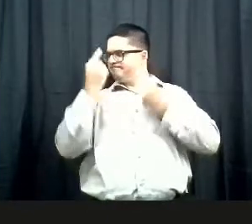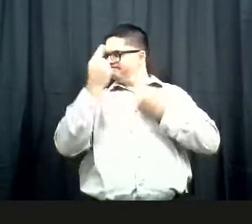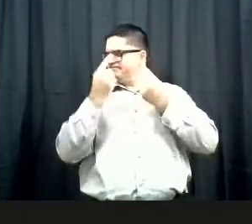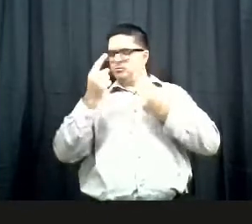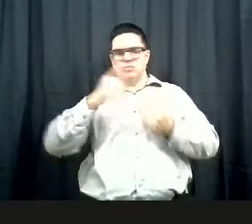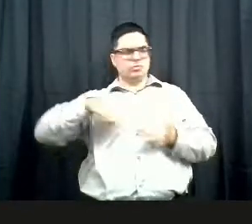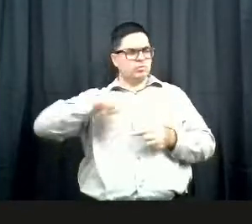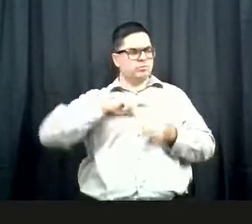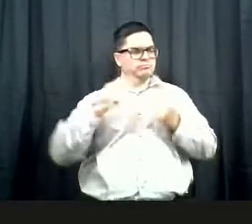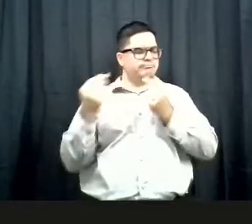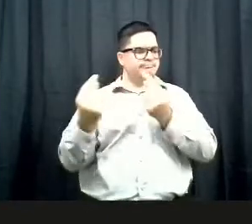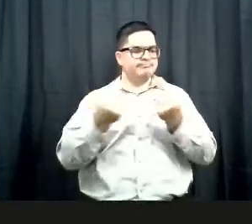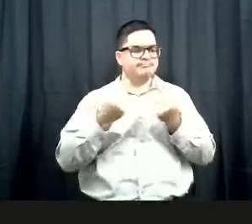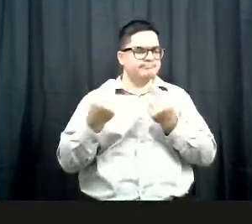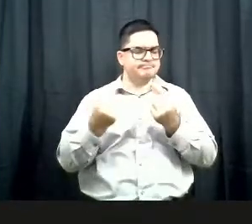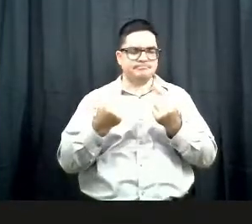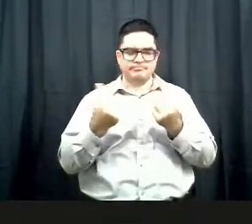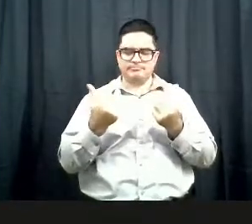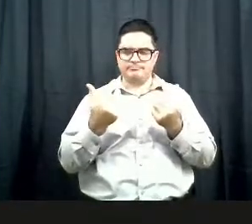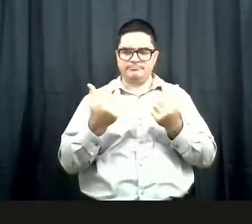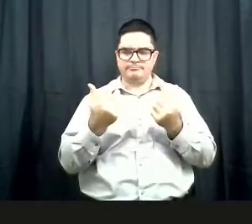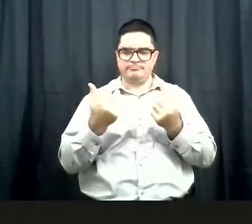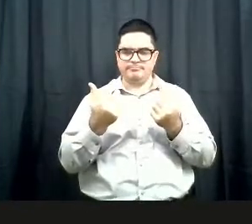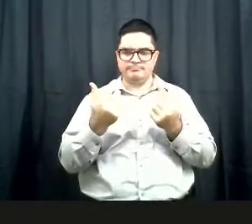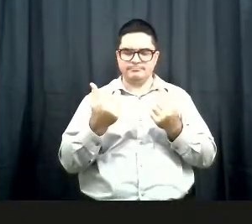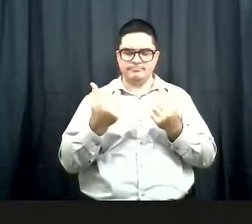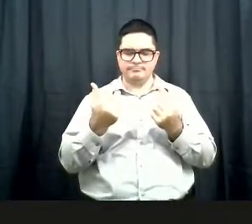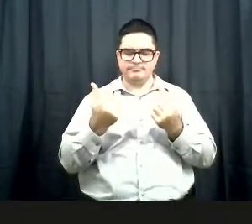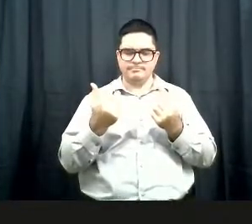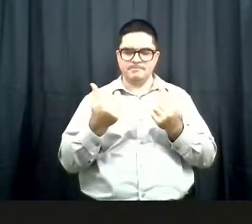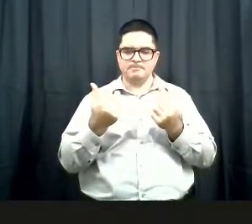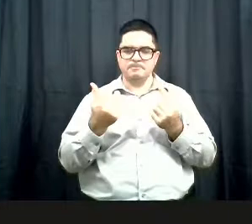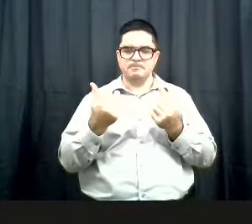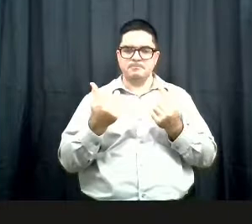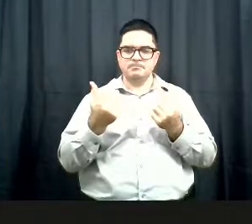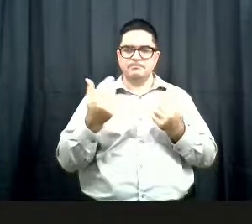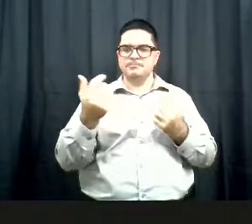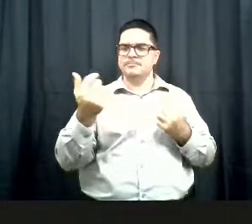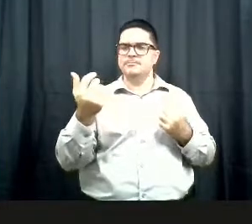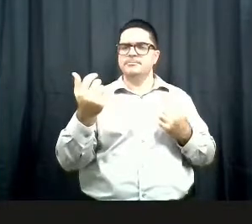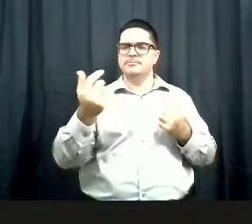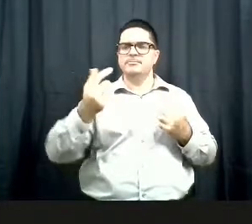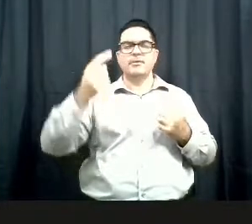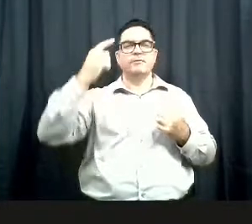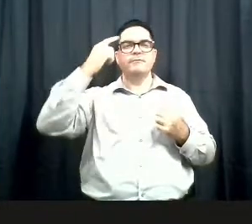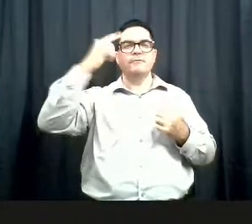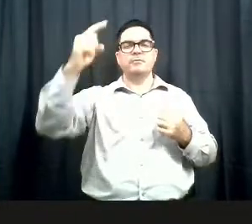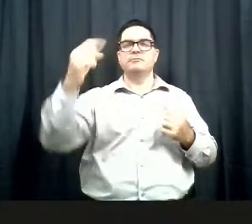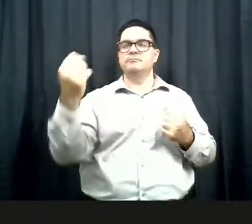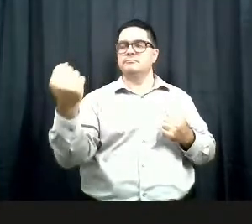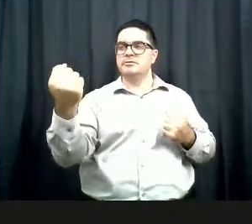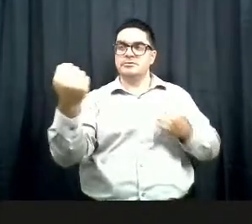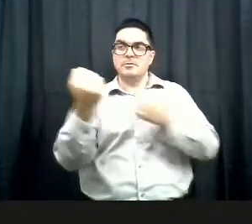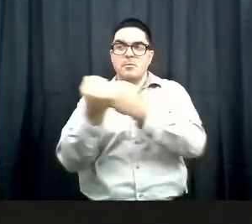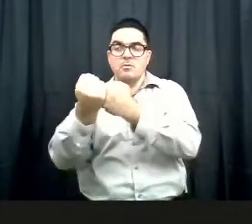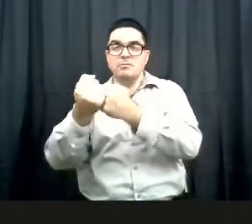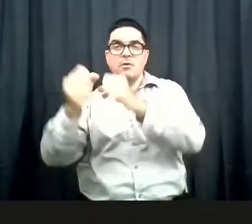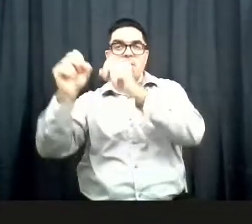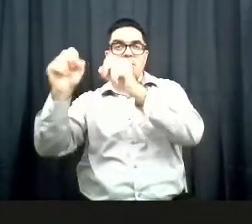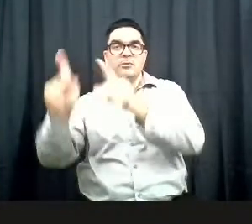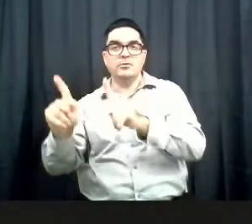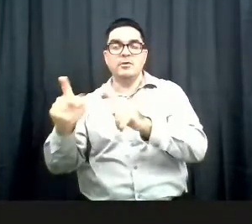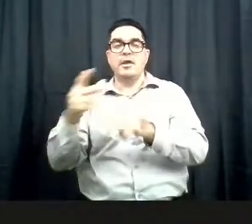able to support to support opportunity and to support the turnaround of Puerto Rico